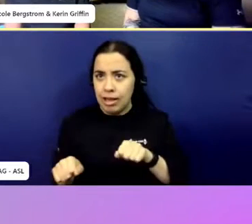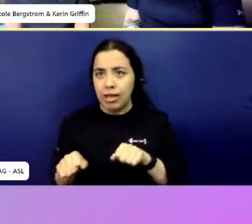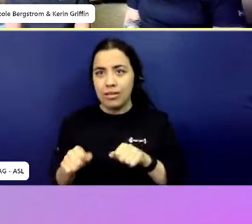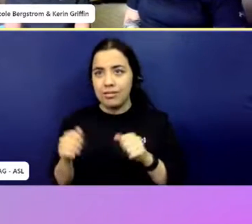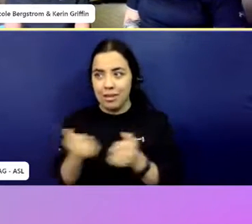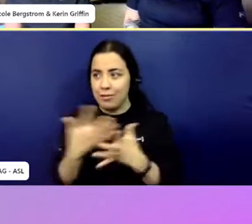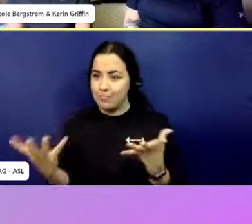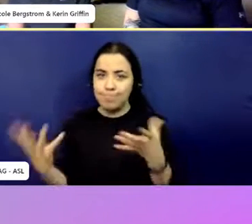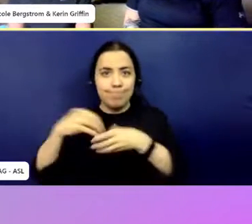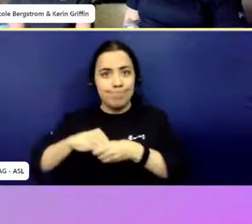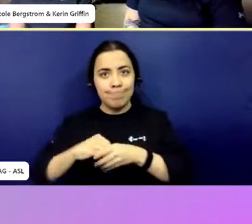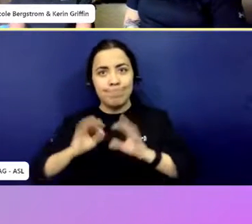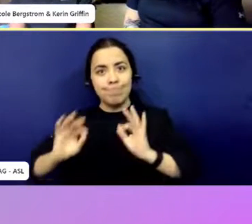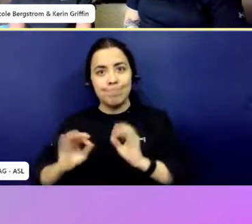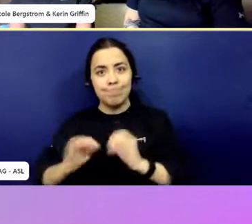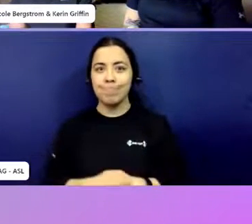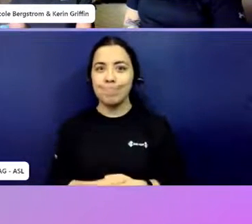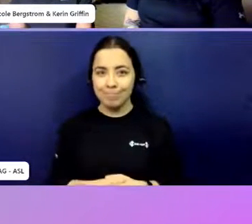together. Yeah.